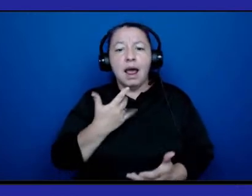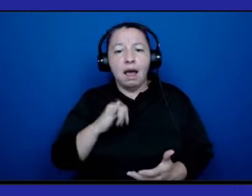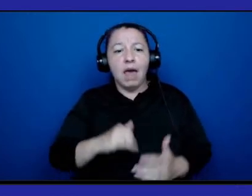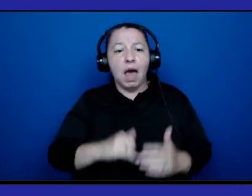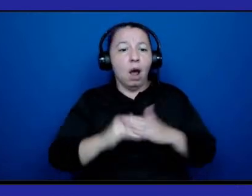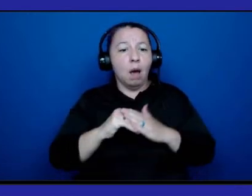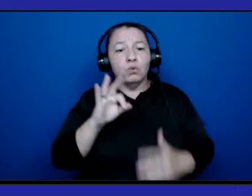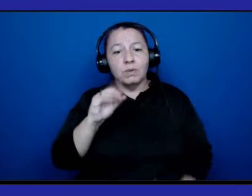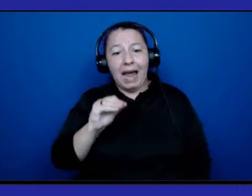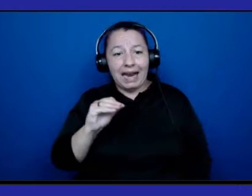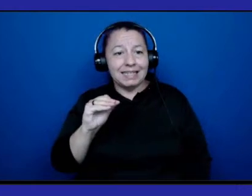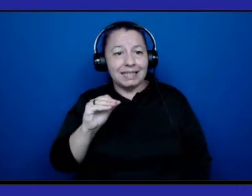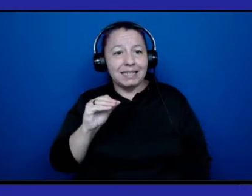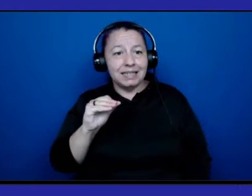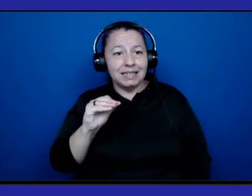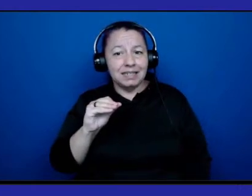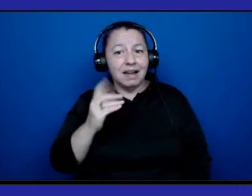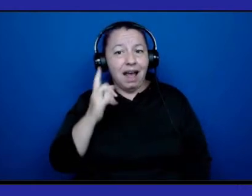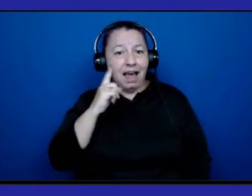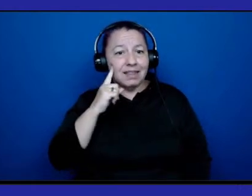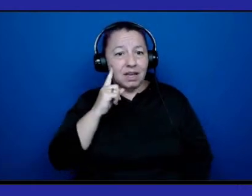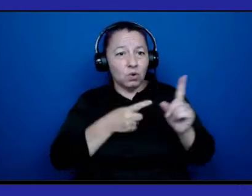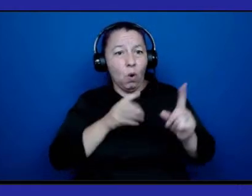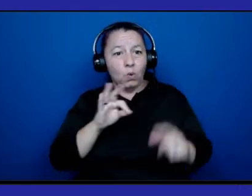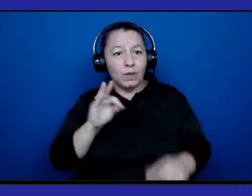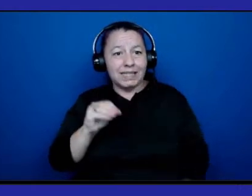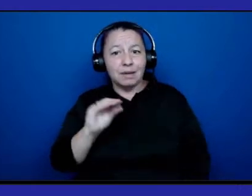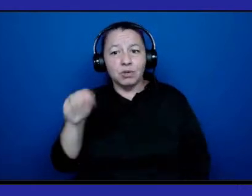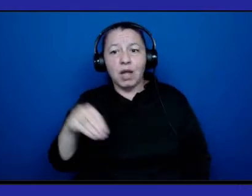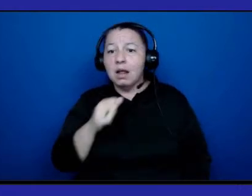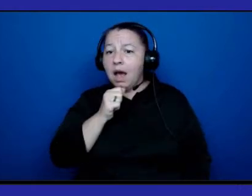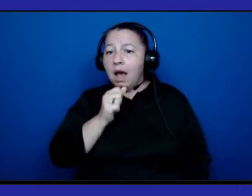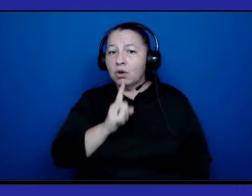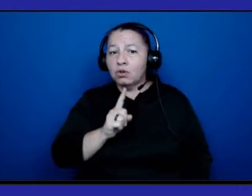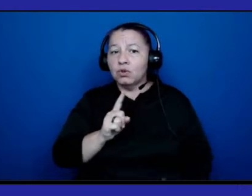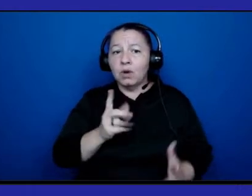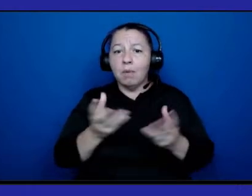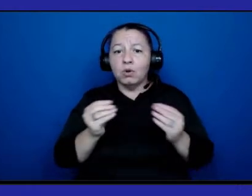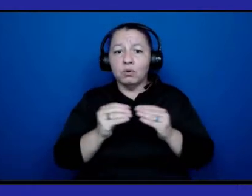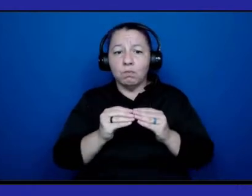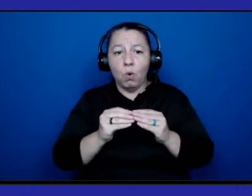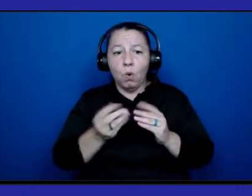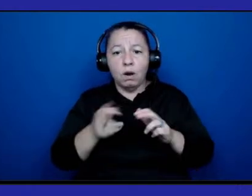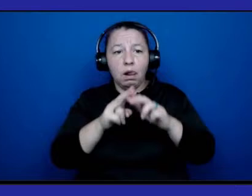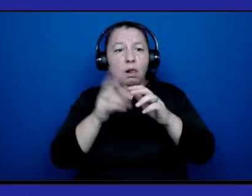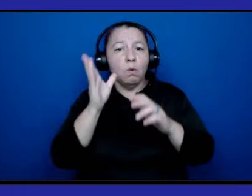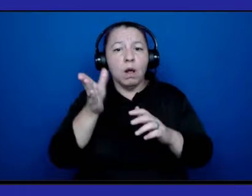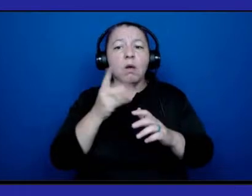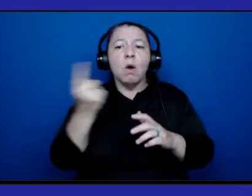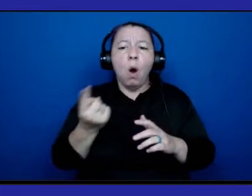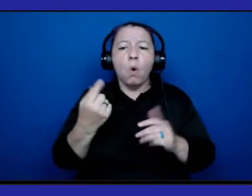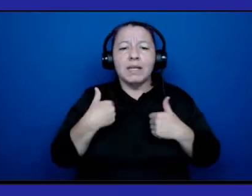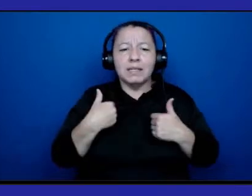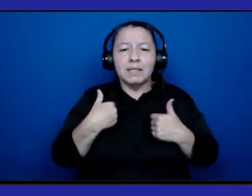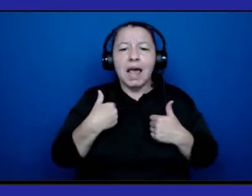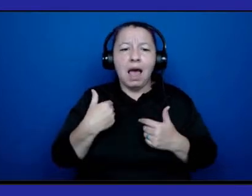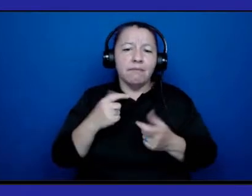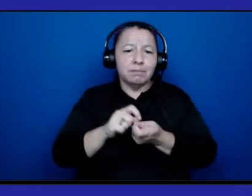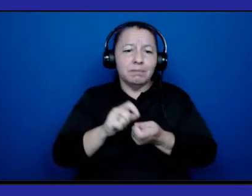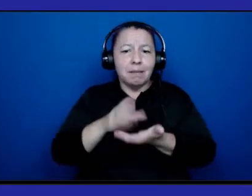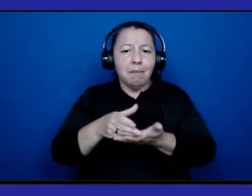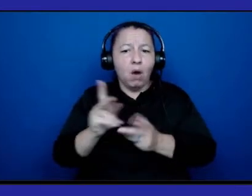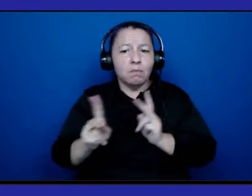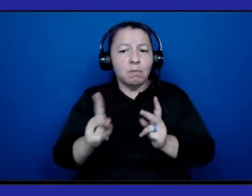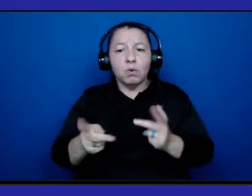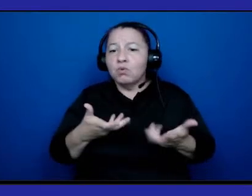much, or the goal is to get it to 90. I don't know how much higher. There will always be a certain number of people who do not wish to engage. They don't